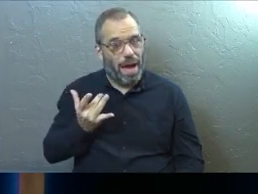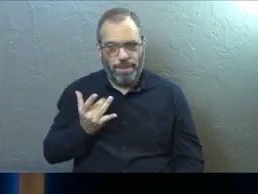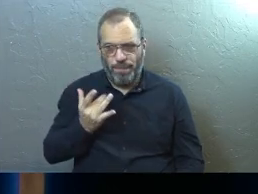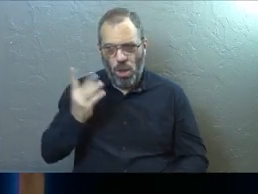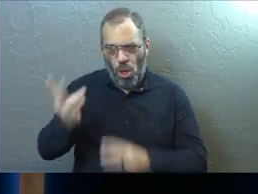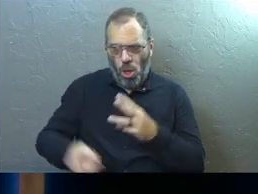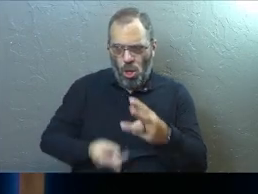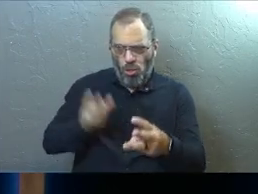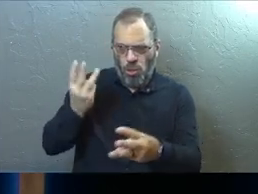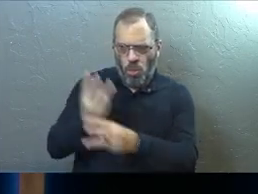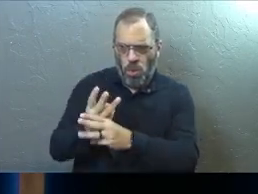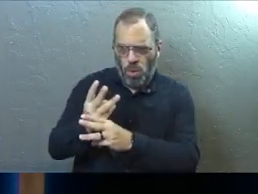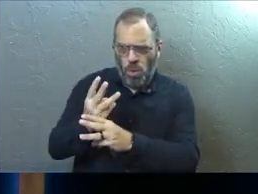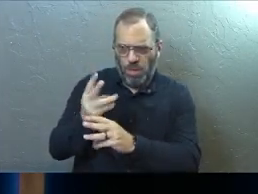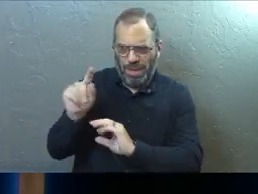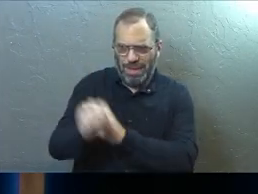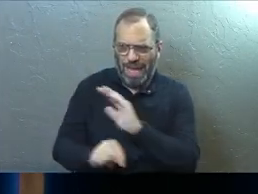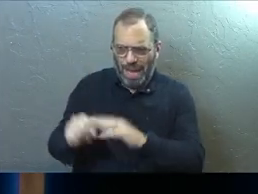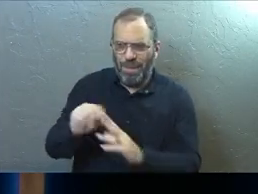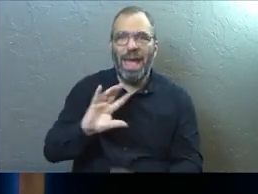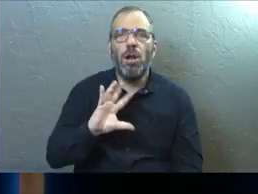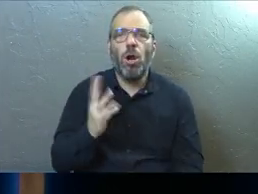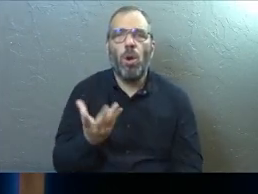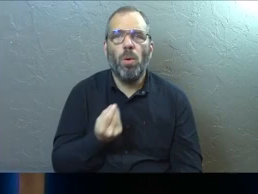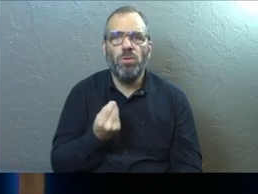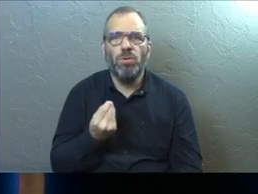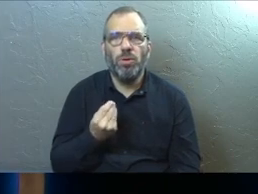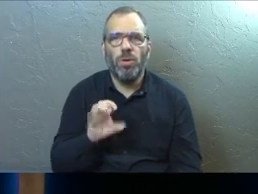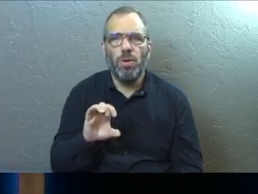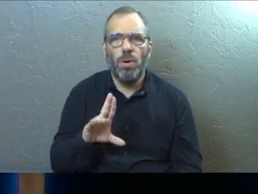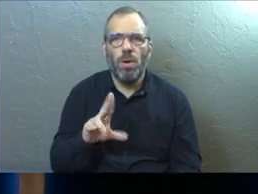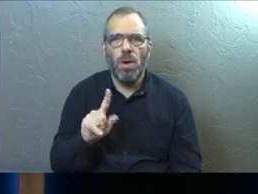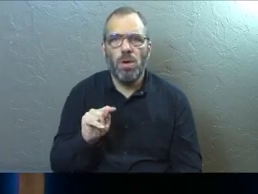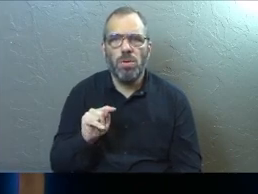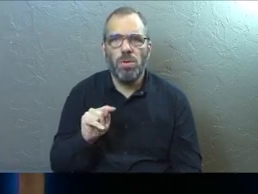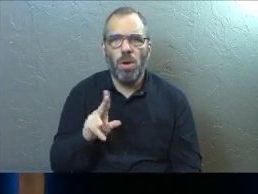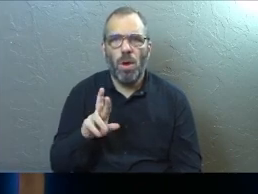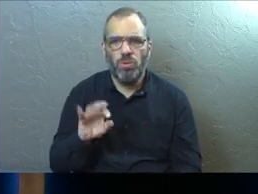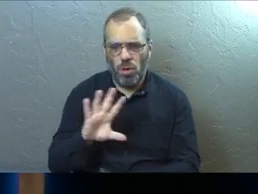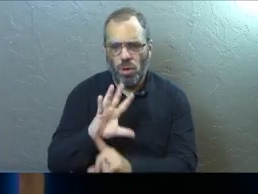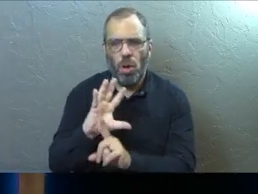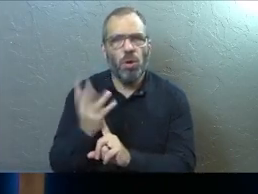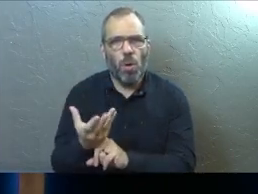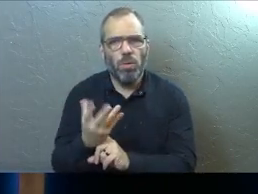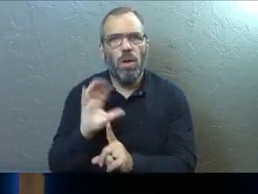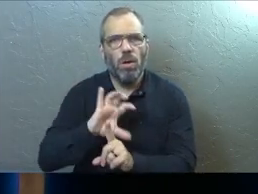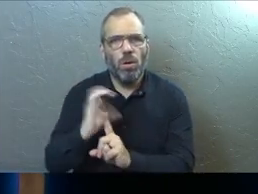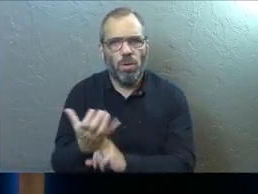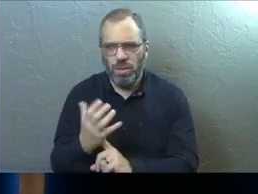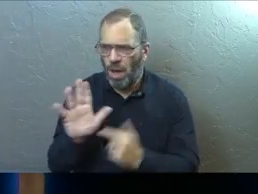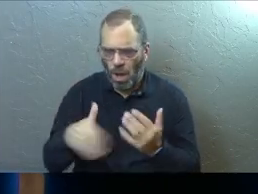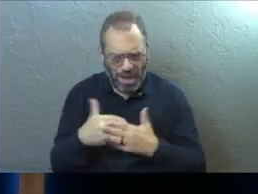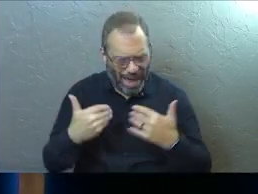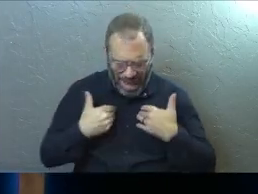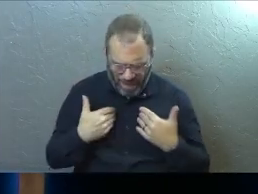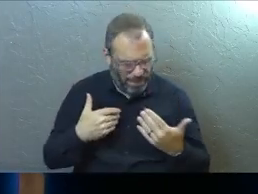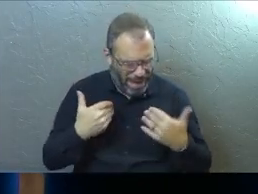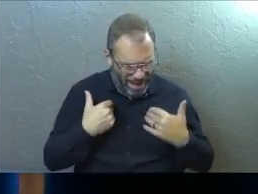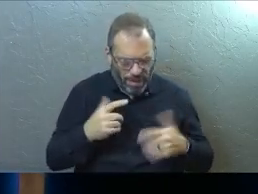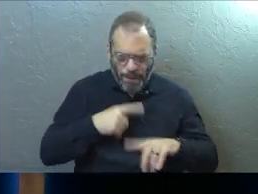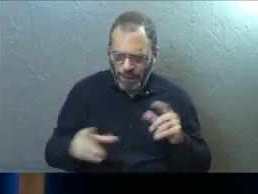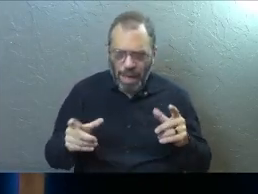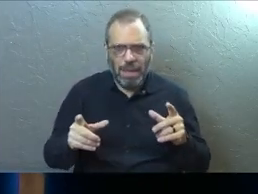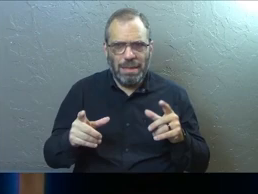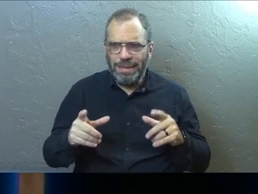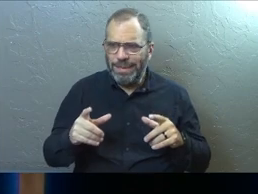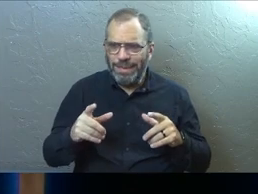of the world and the time and the culture that we live in. Because there's so much power and so much beauty in this idea of I have everything that I need, but